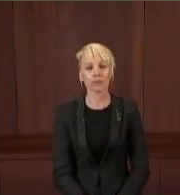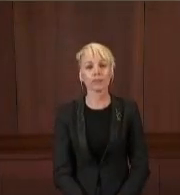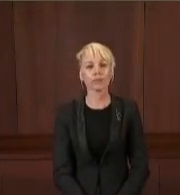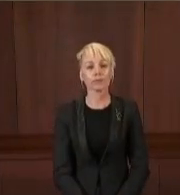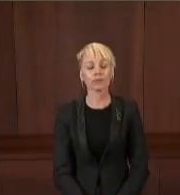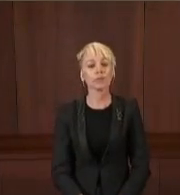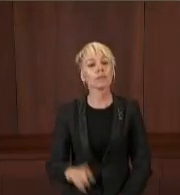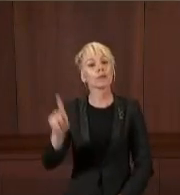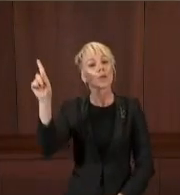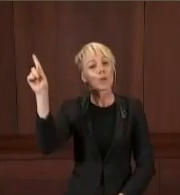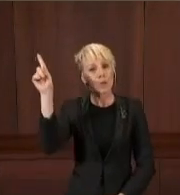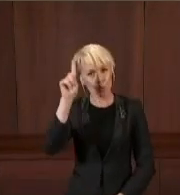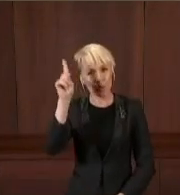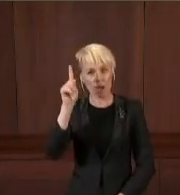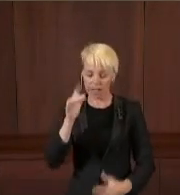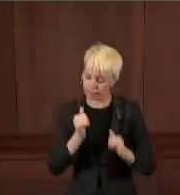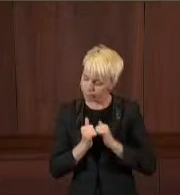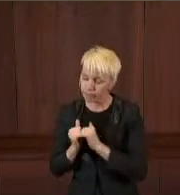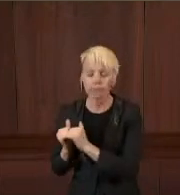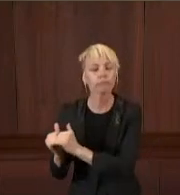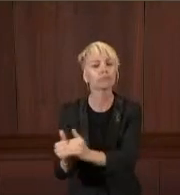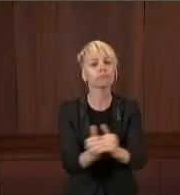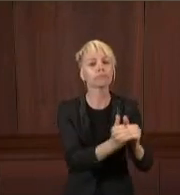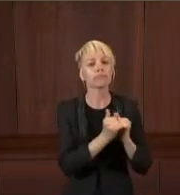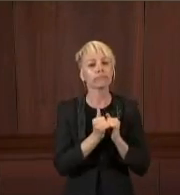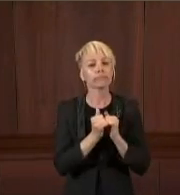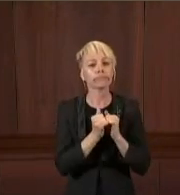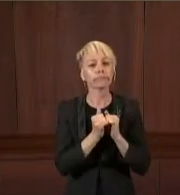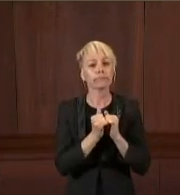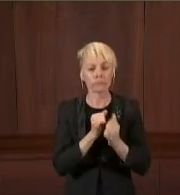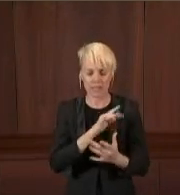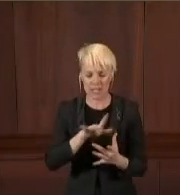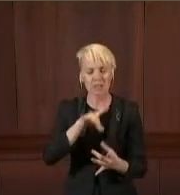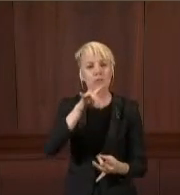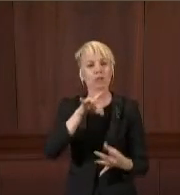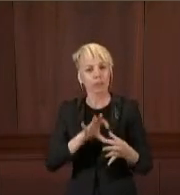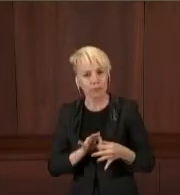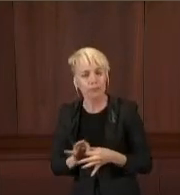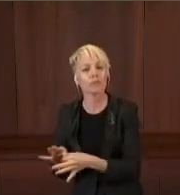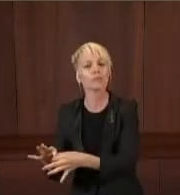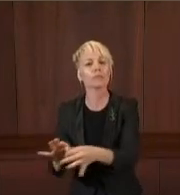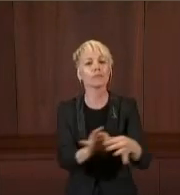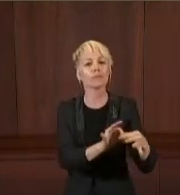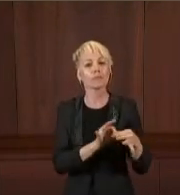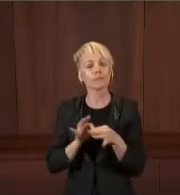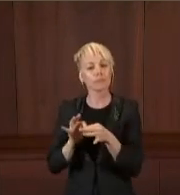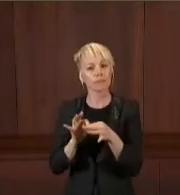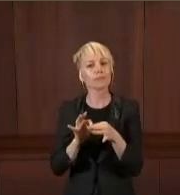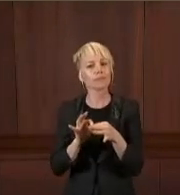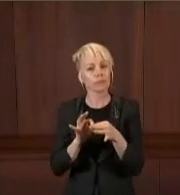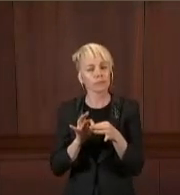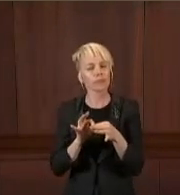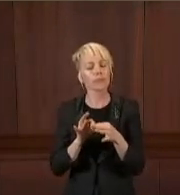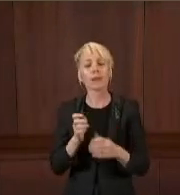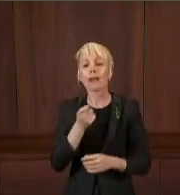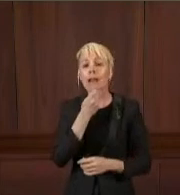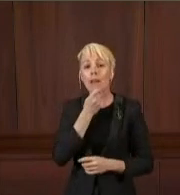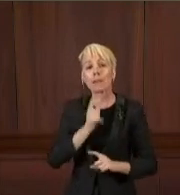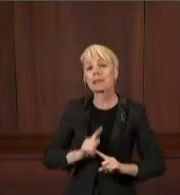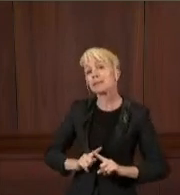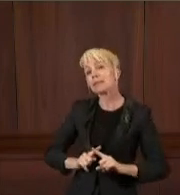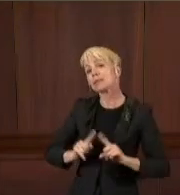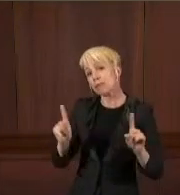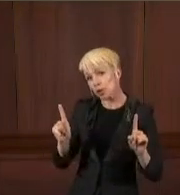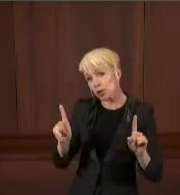Today, we remain united in the Anzac spirit. The connection and the commemoration is different,